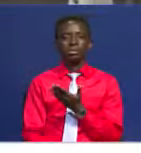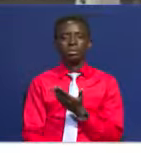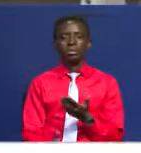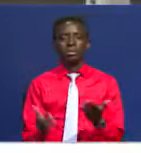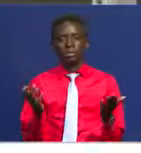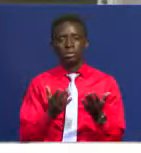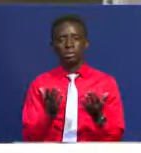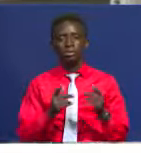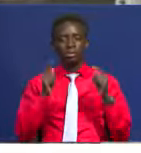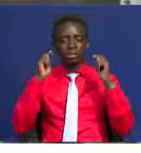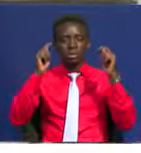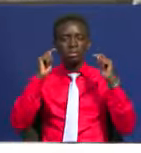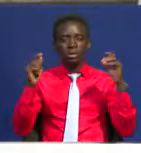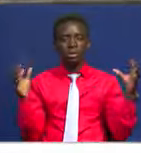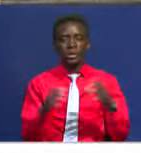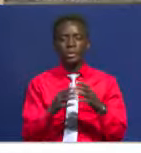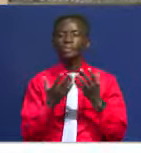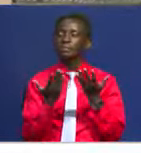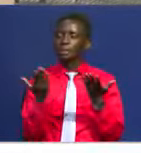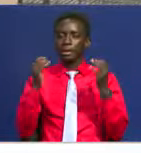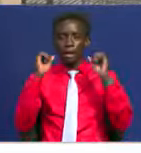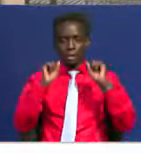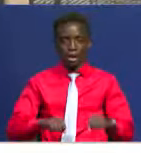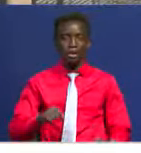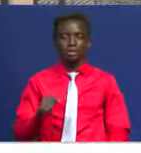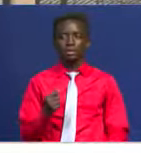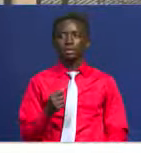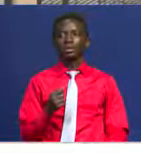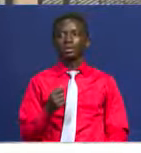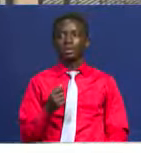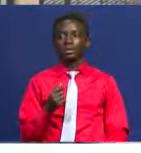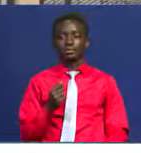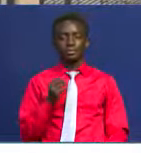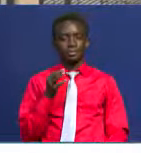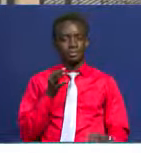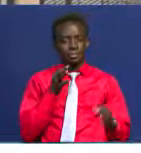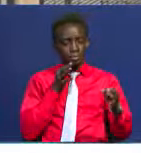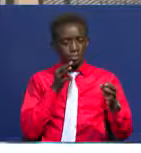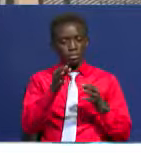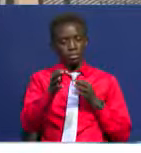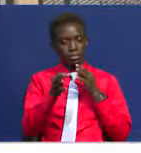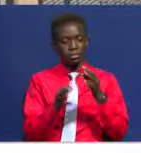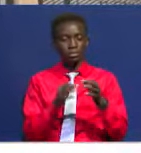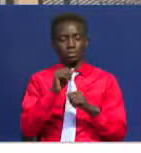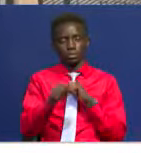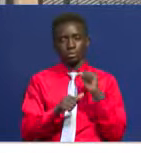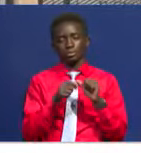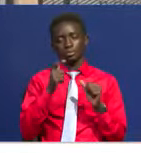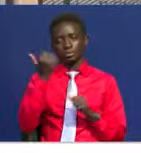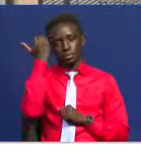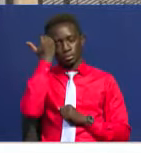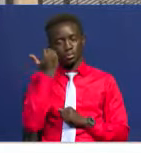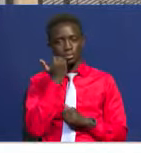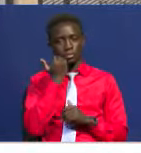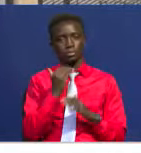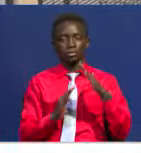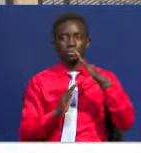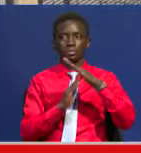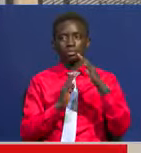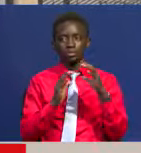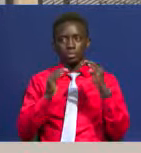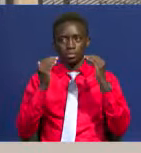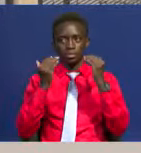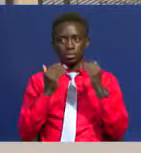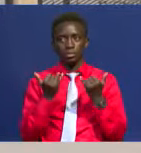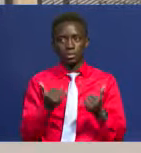where protesters were able to breach the precincts of the Supreme Court. We can see one or two pedestrians